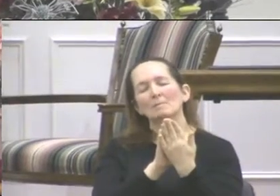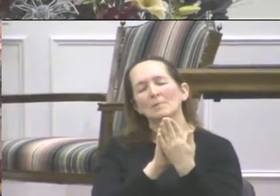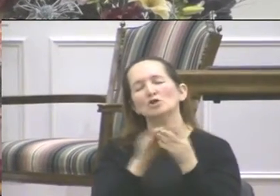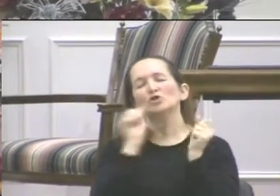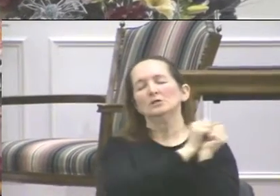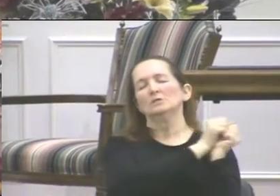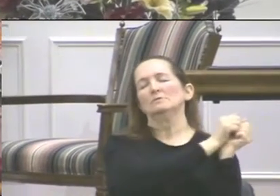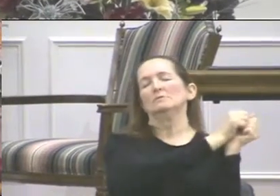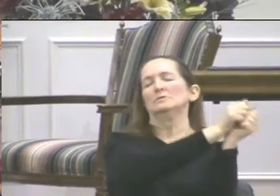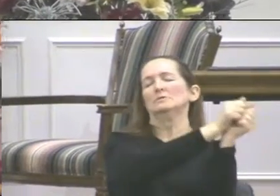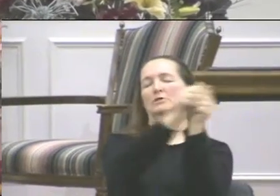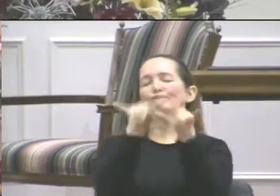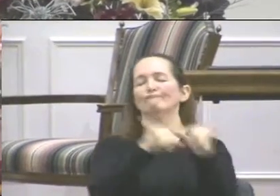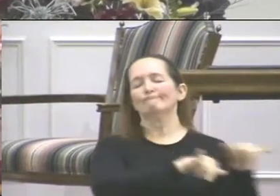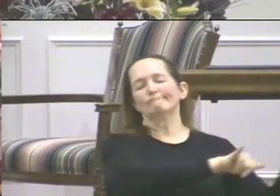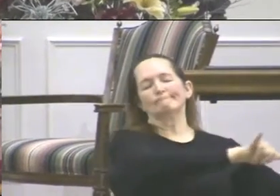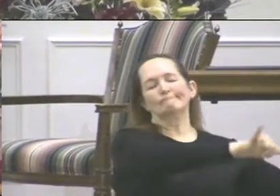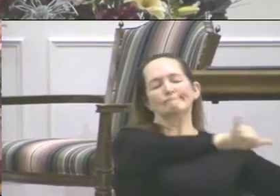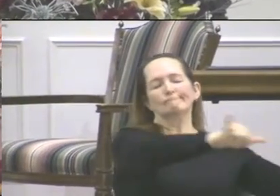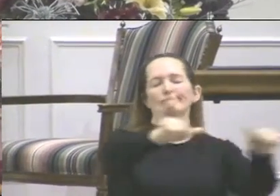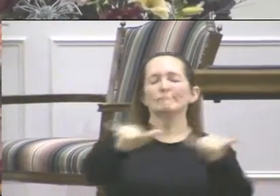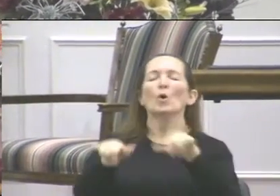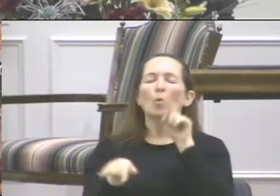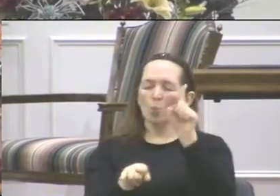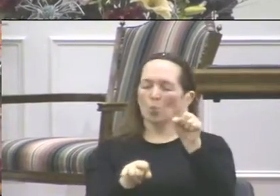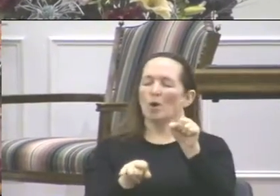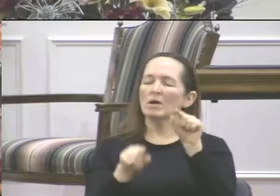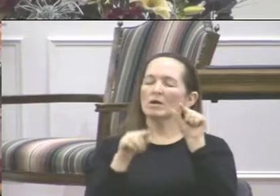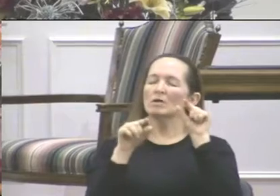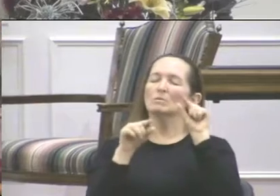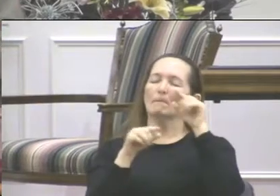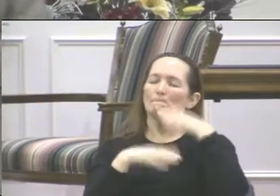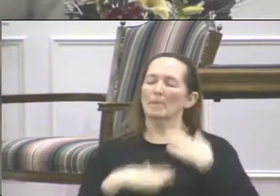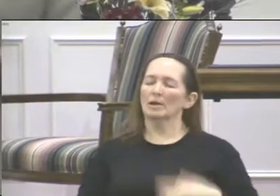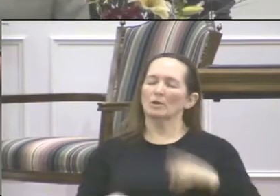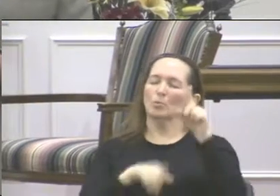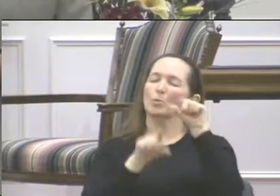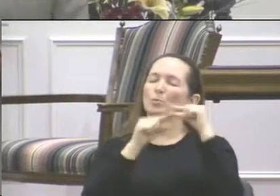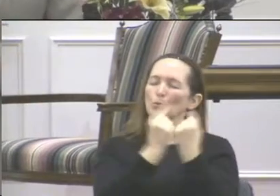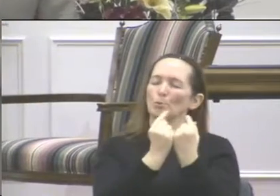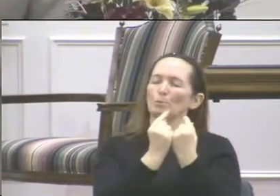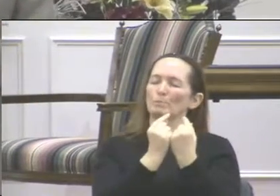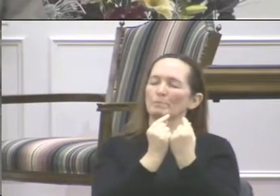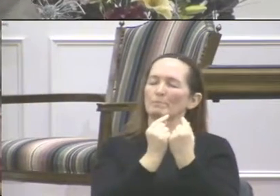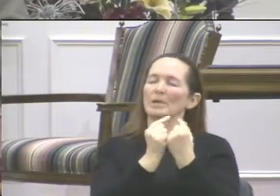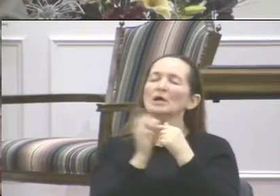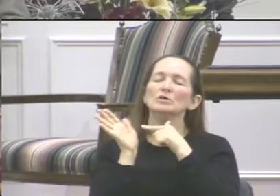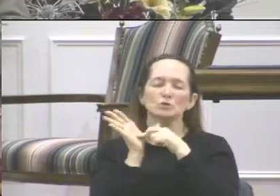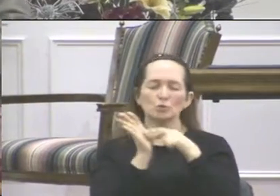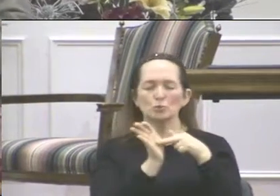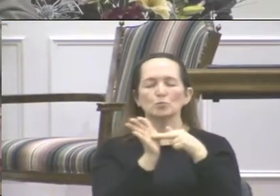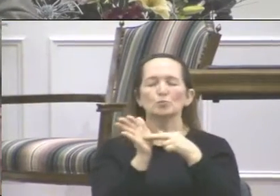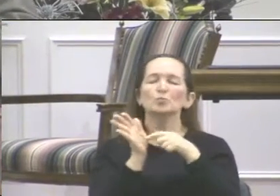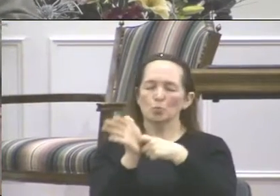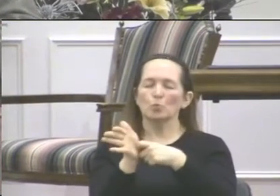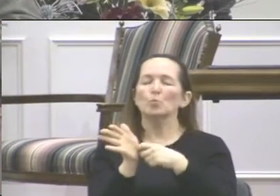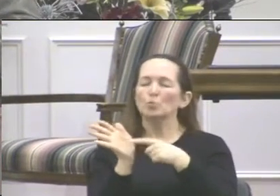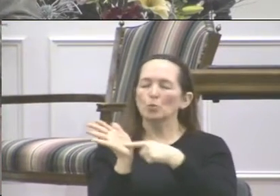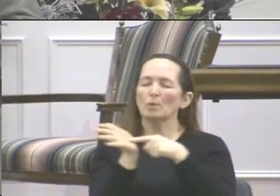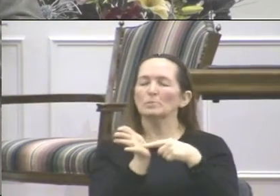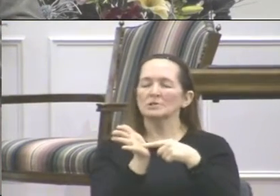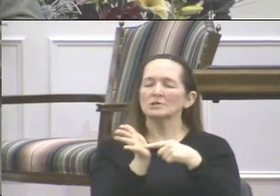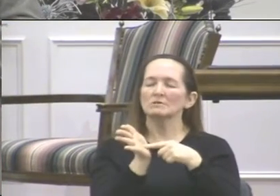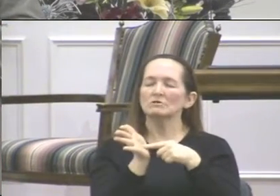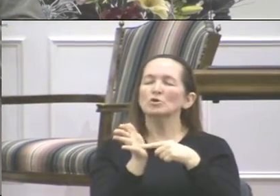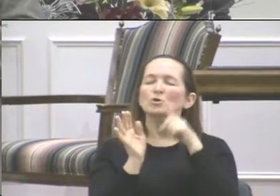bride, in this community to represent you. That we would allow